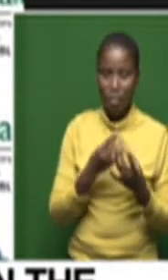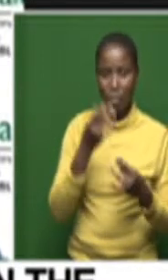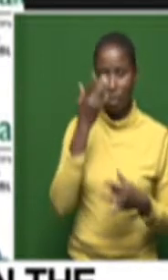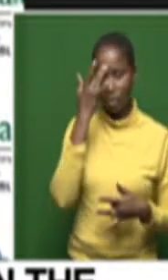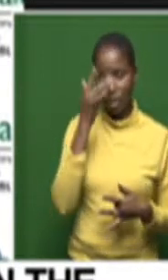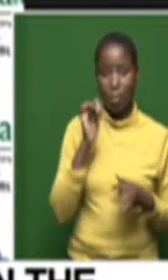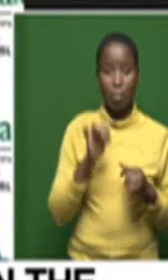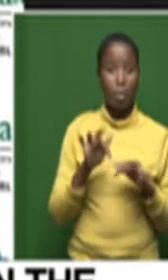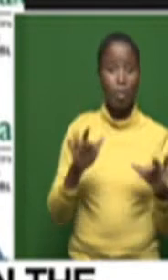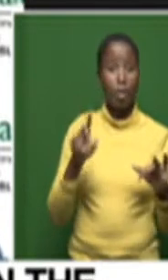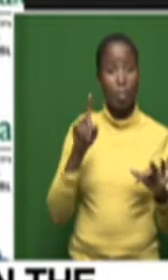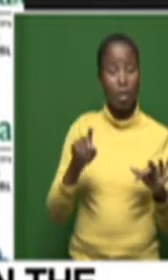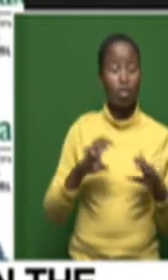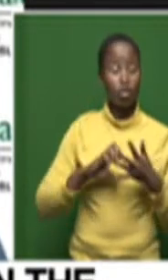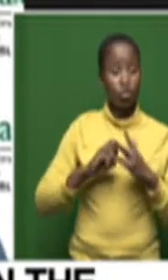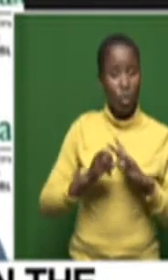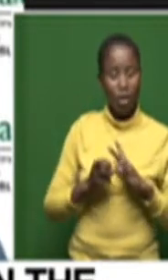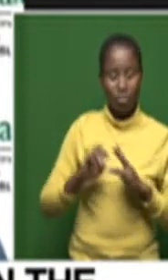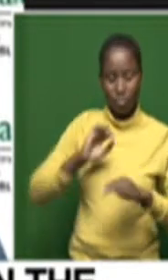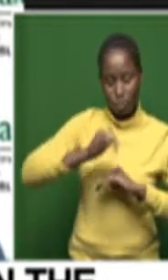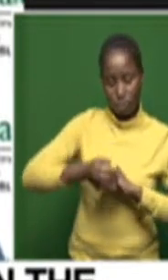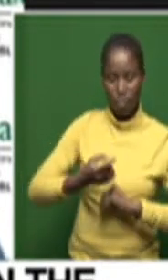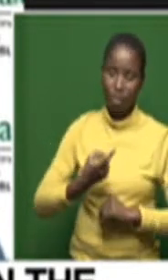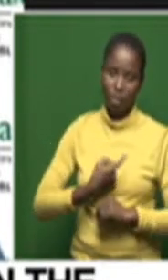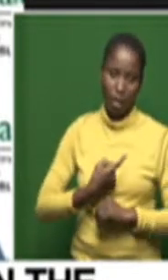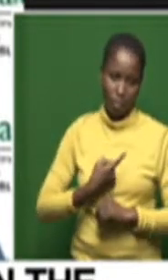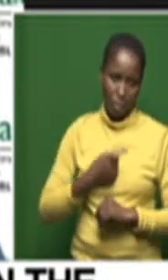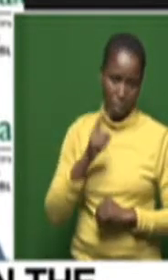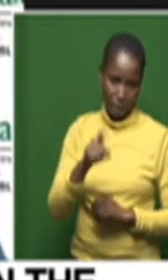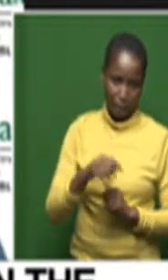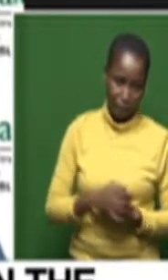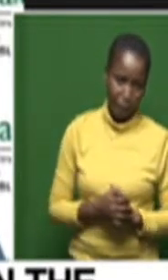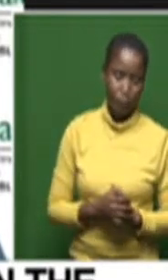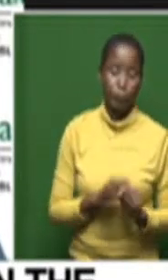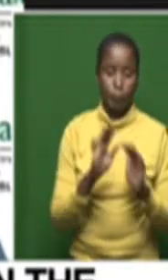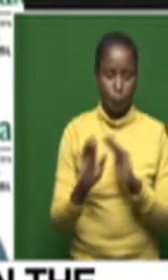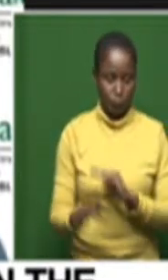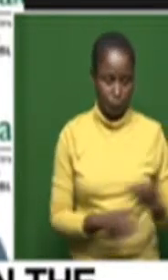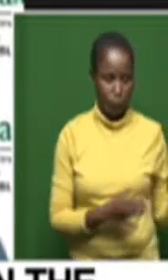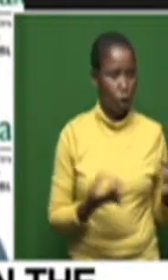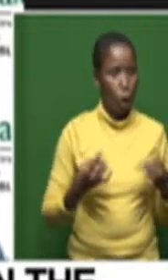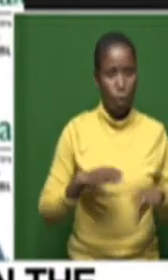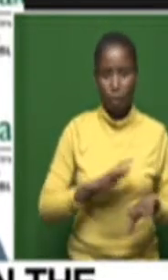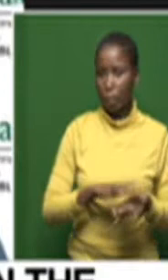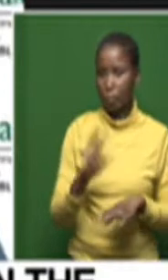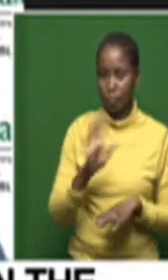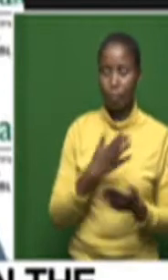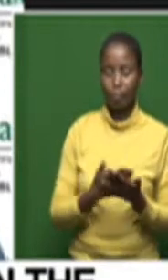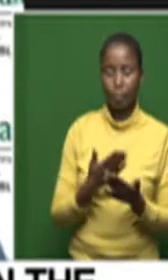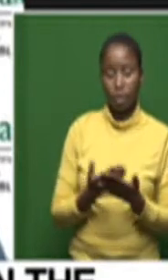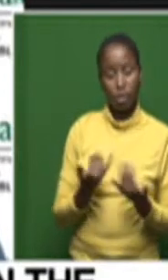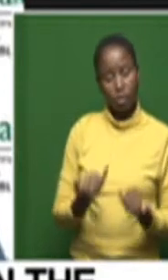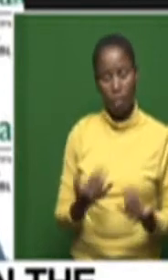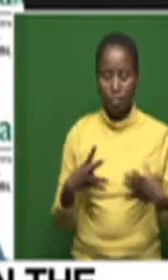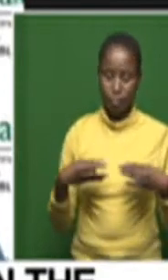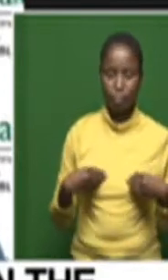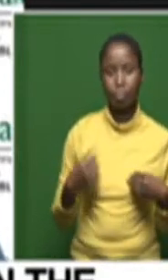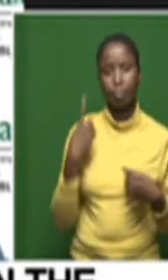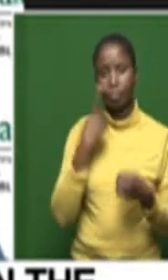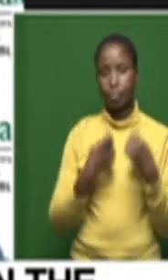this life-saving treatment. Without wasting any time, we are going to take a few questions. It's that time